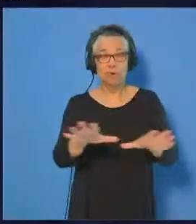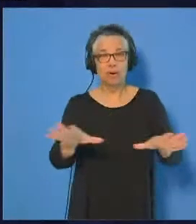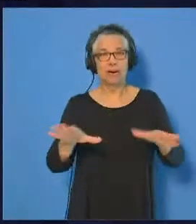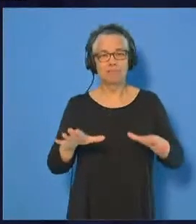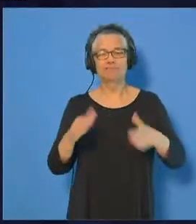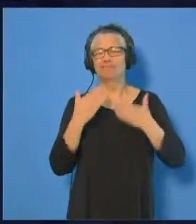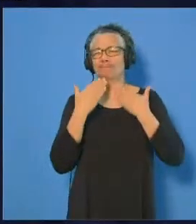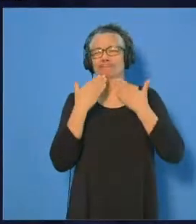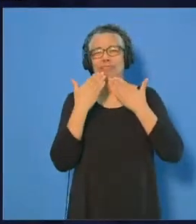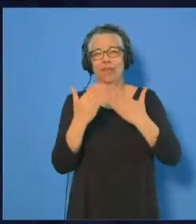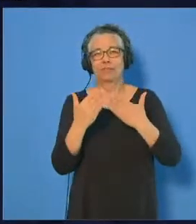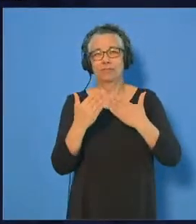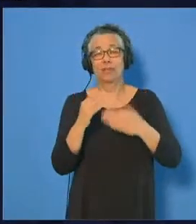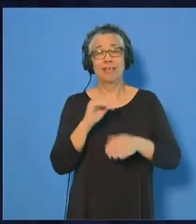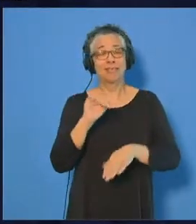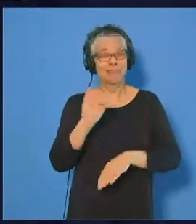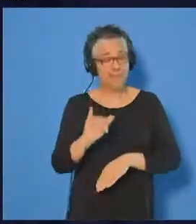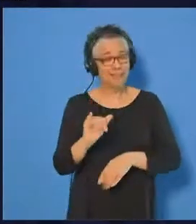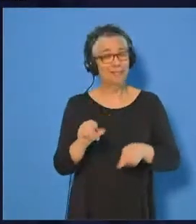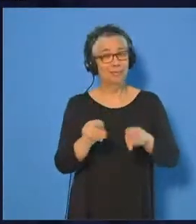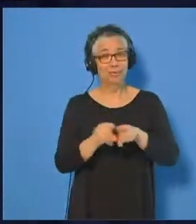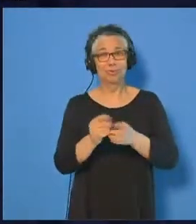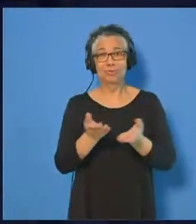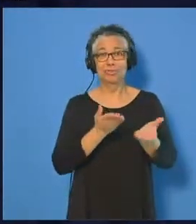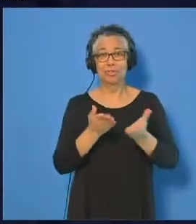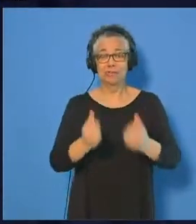that outcome and for their service and sacrifice.